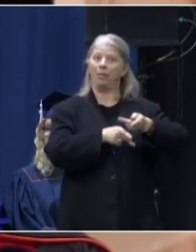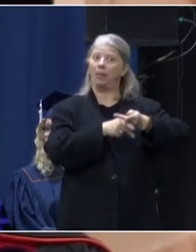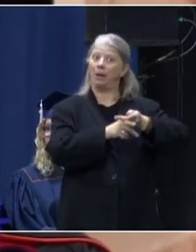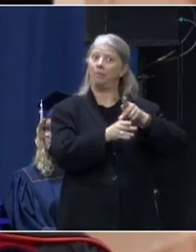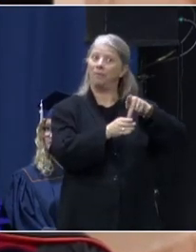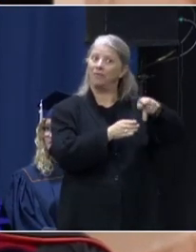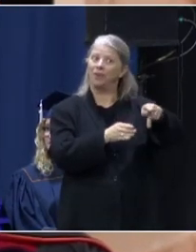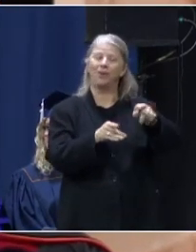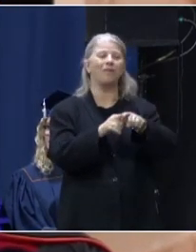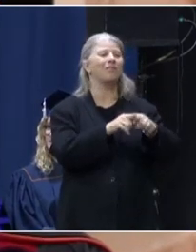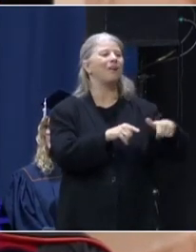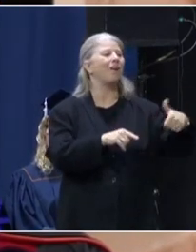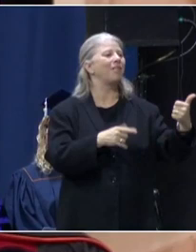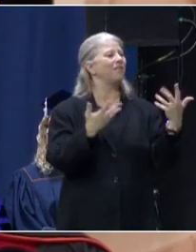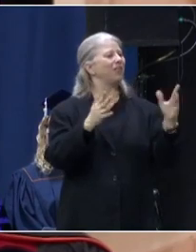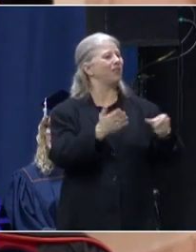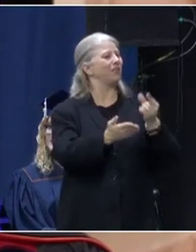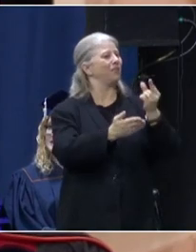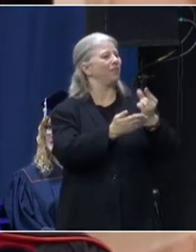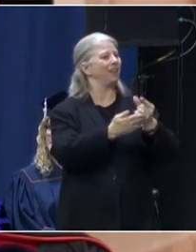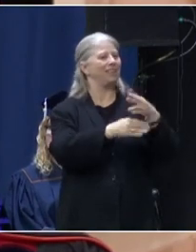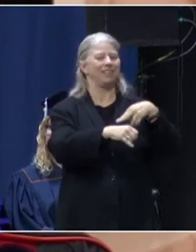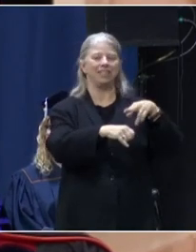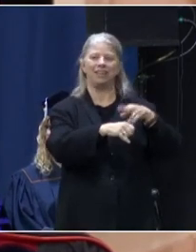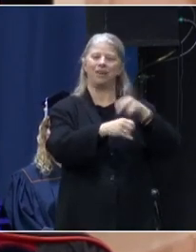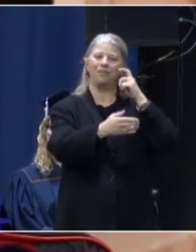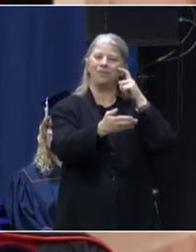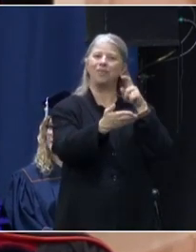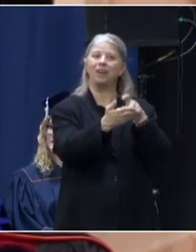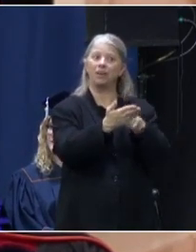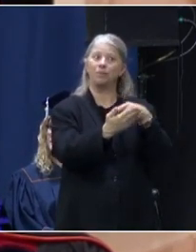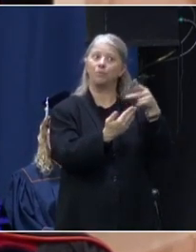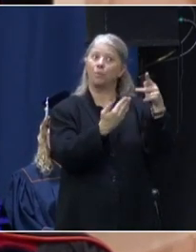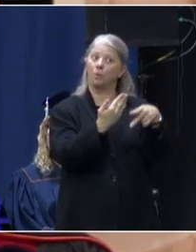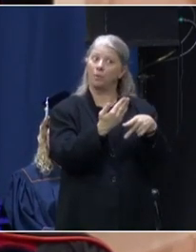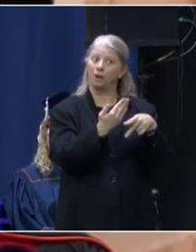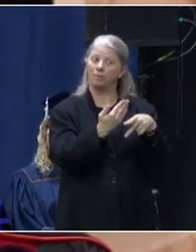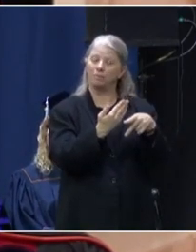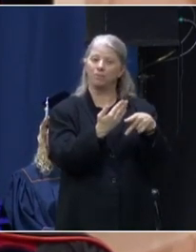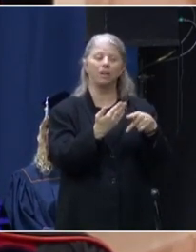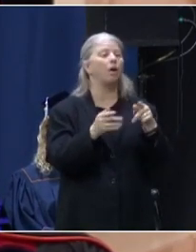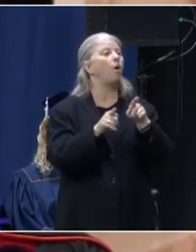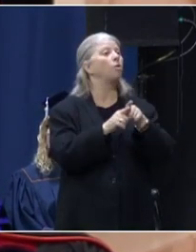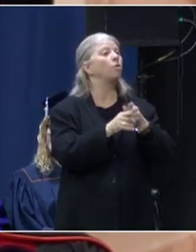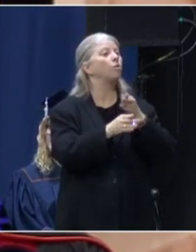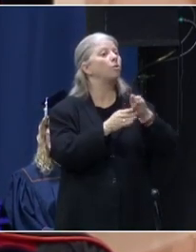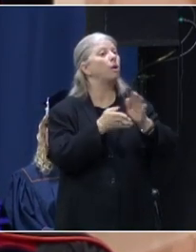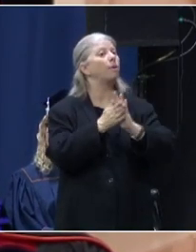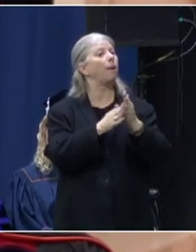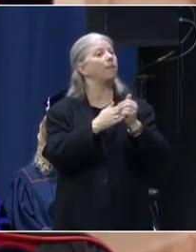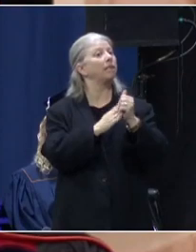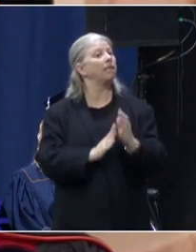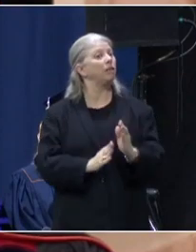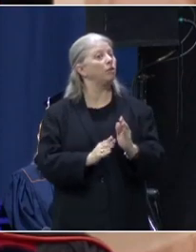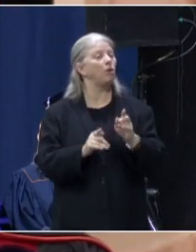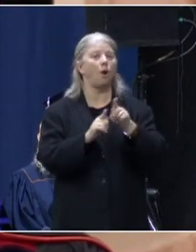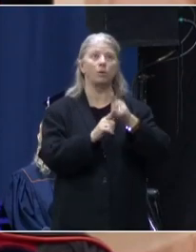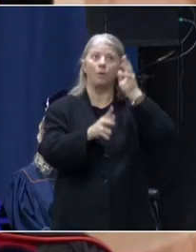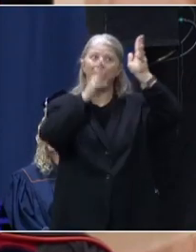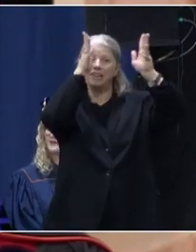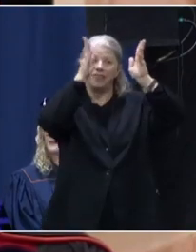professionals, and others who graduate from our nationally recognized programs to enter careers as leaders and